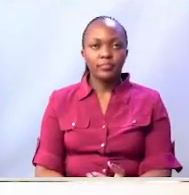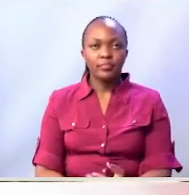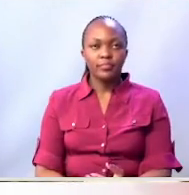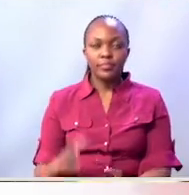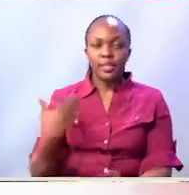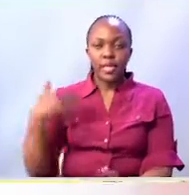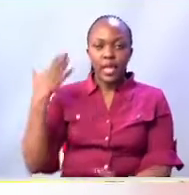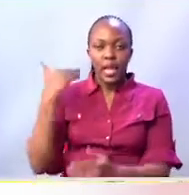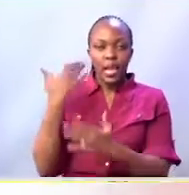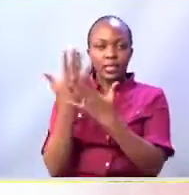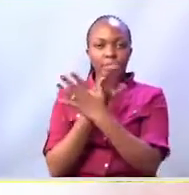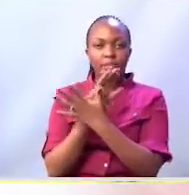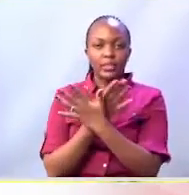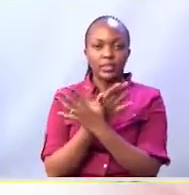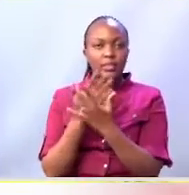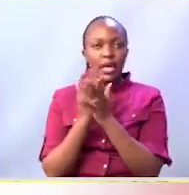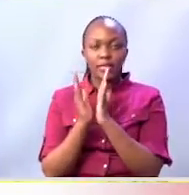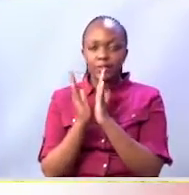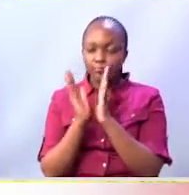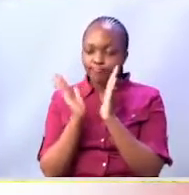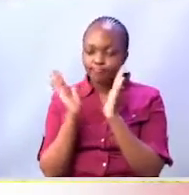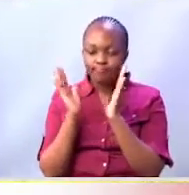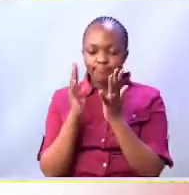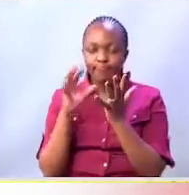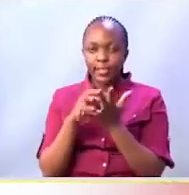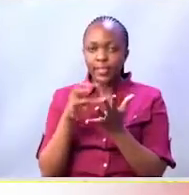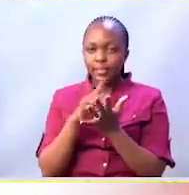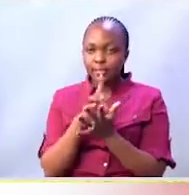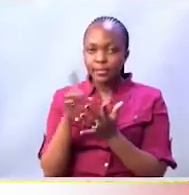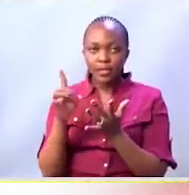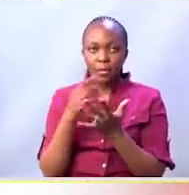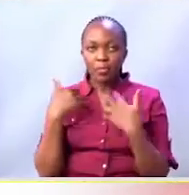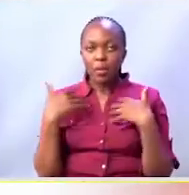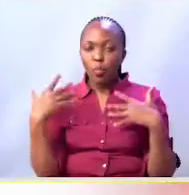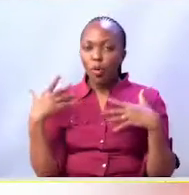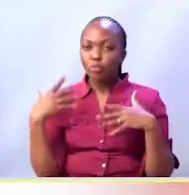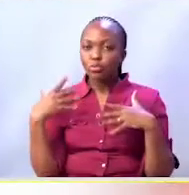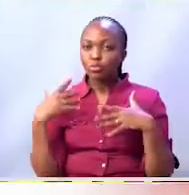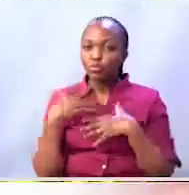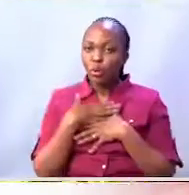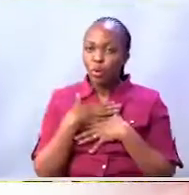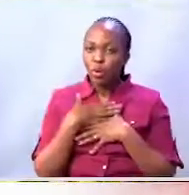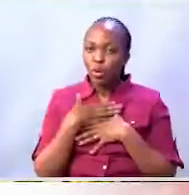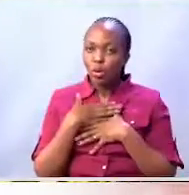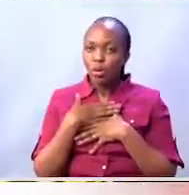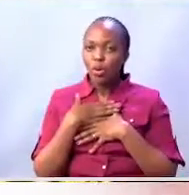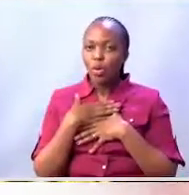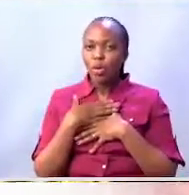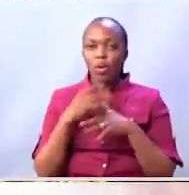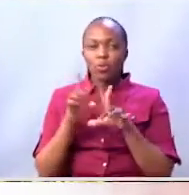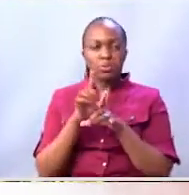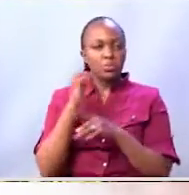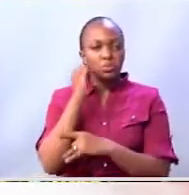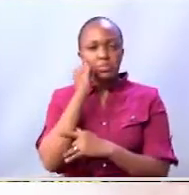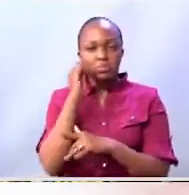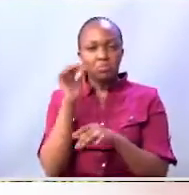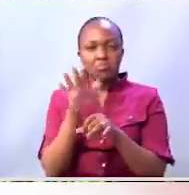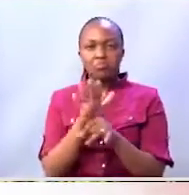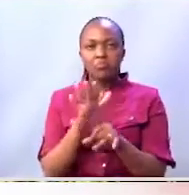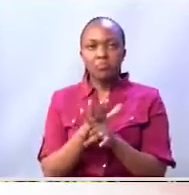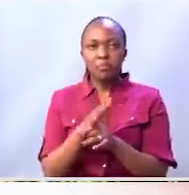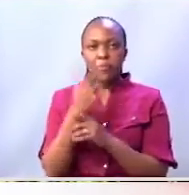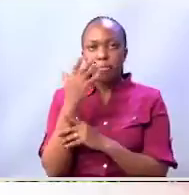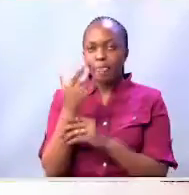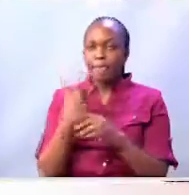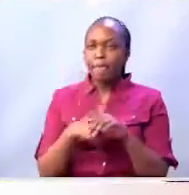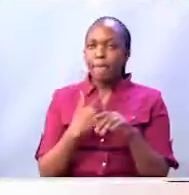Last night's incident has left residents of Shirakalu village Shikoti in shock and sorrow. Sasa watoto wa shule vile walikuwa